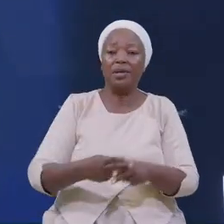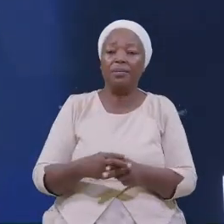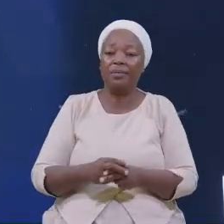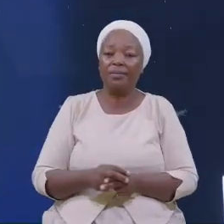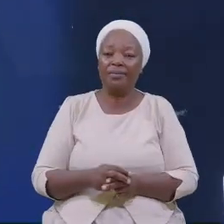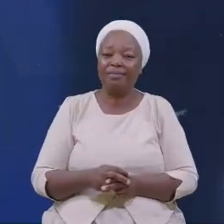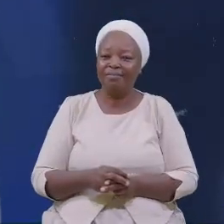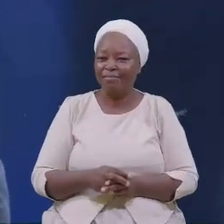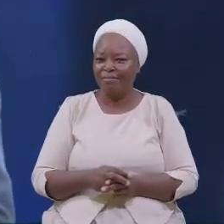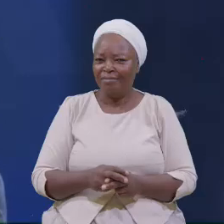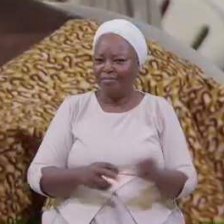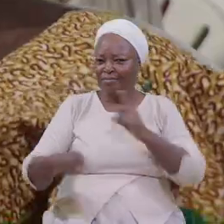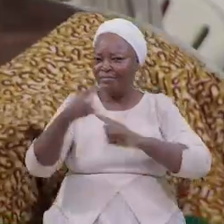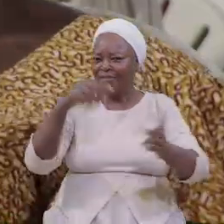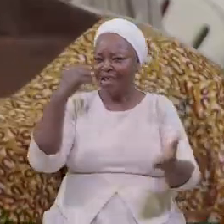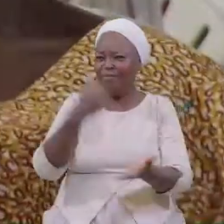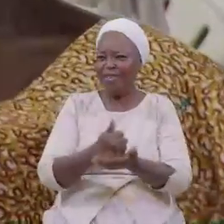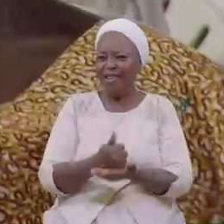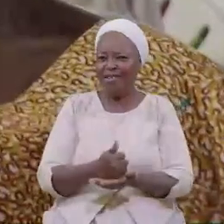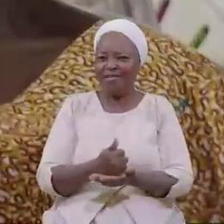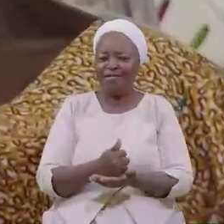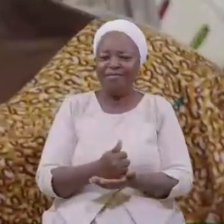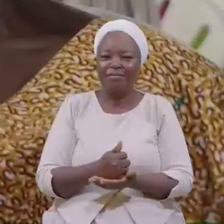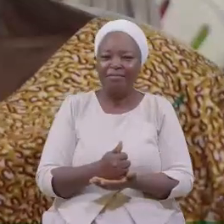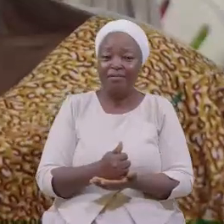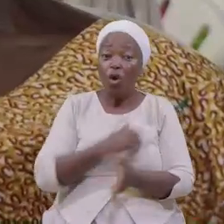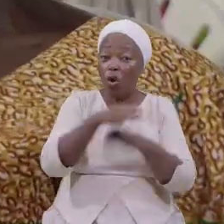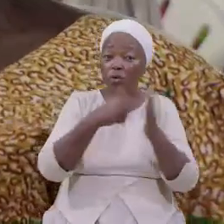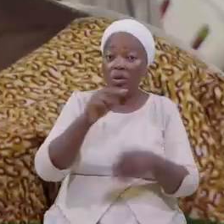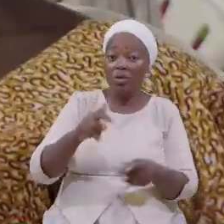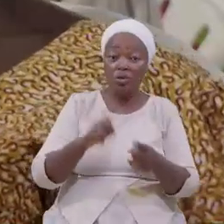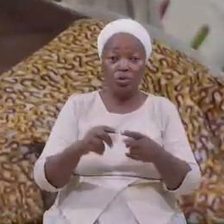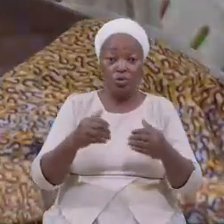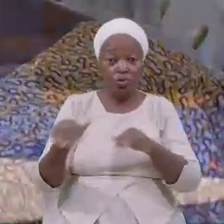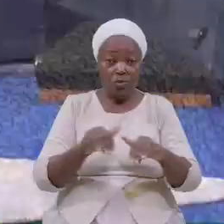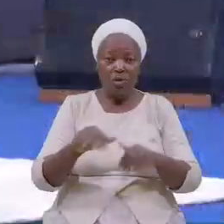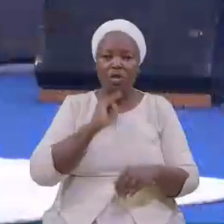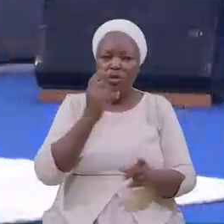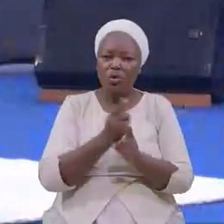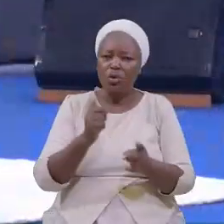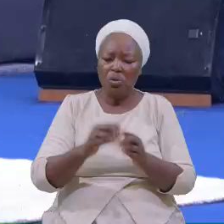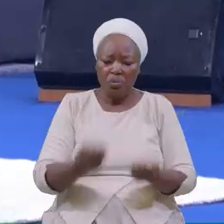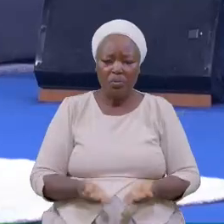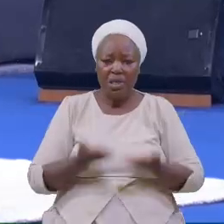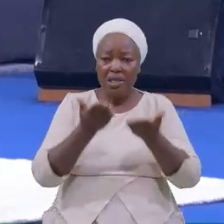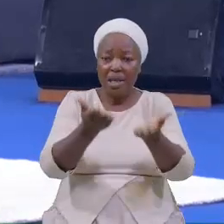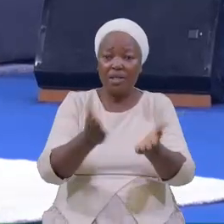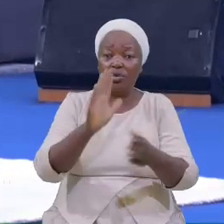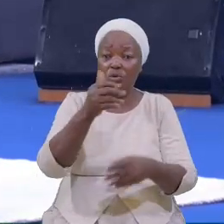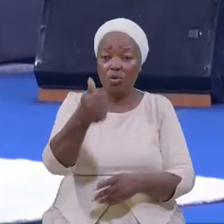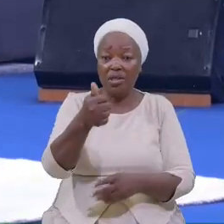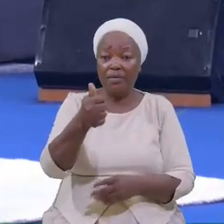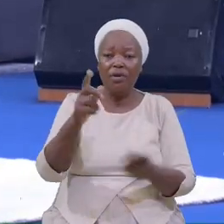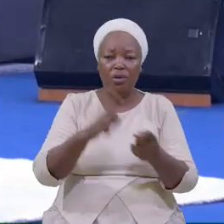I didn't hear a good amen. All you need to do is to present yourself